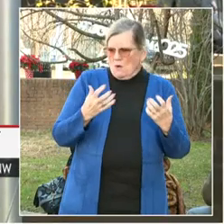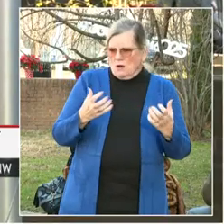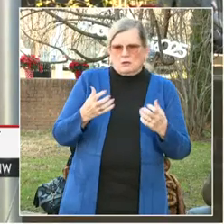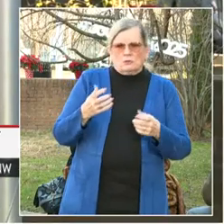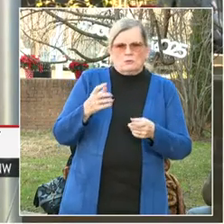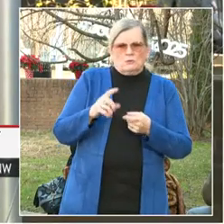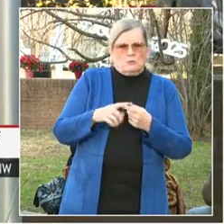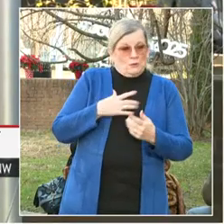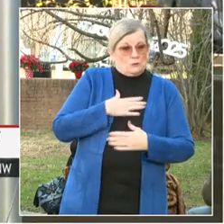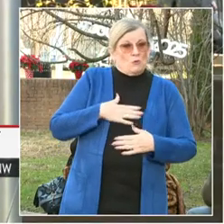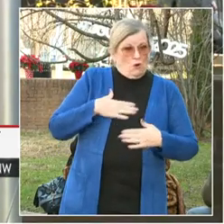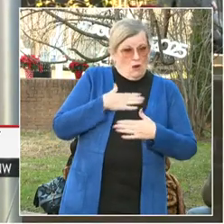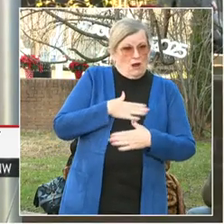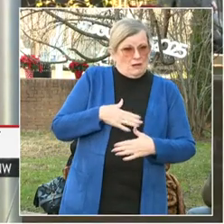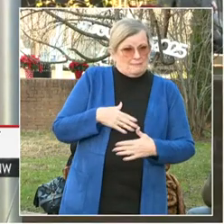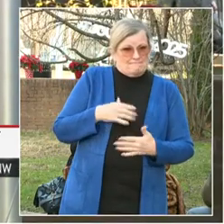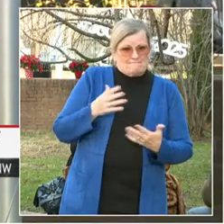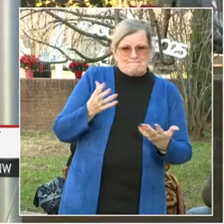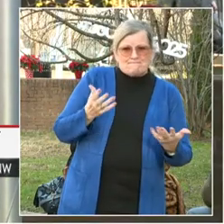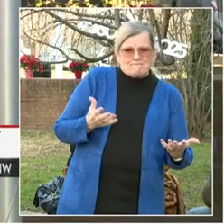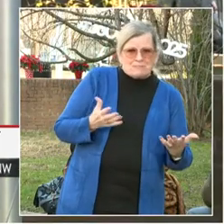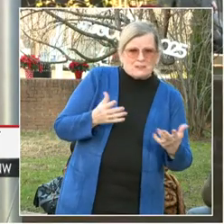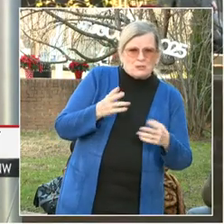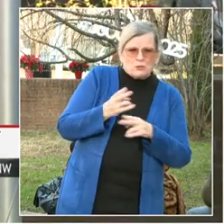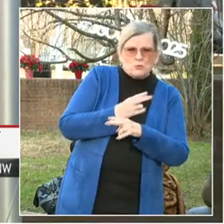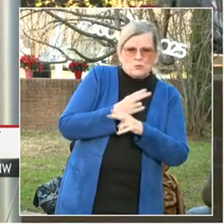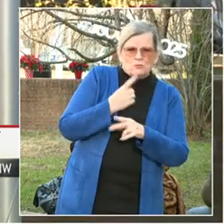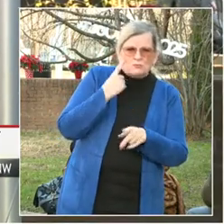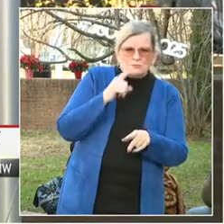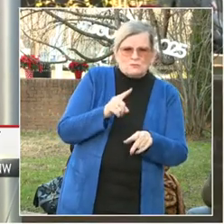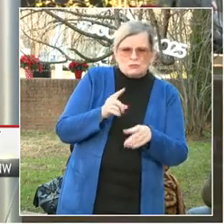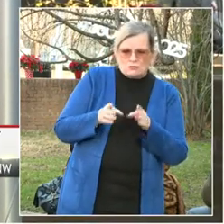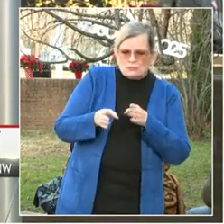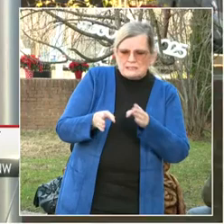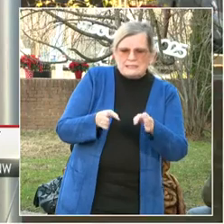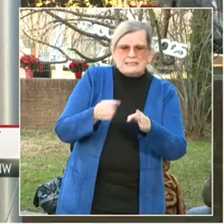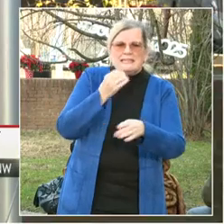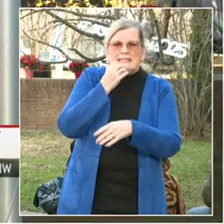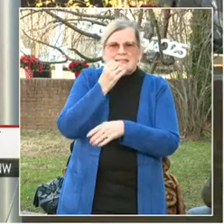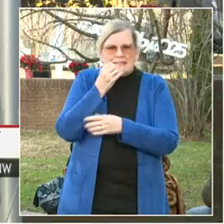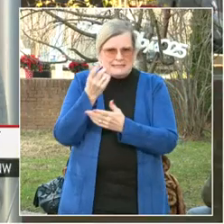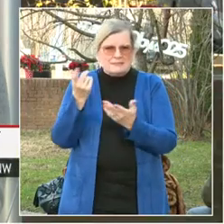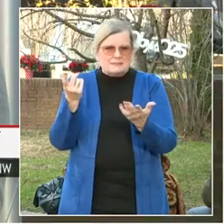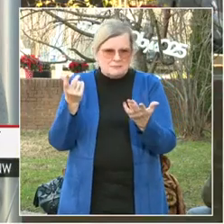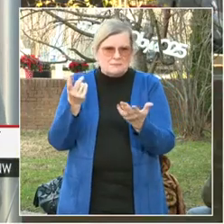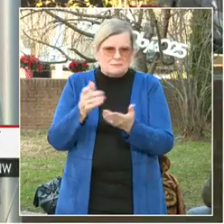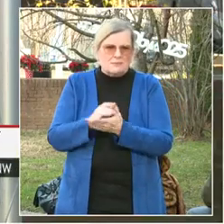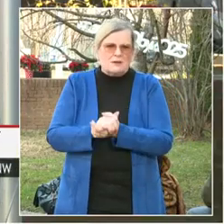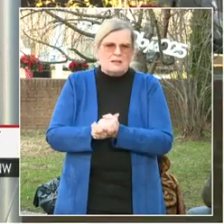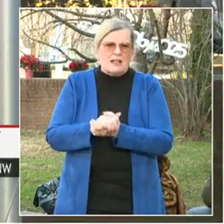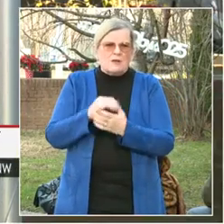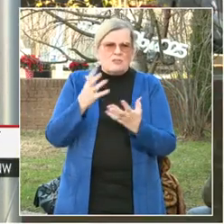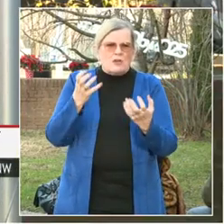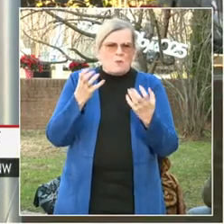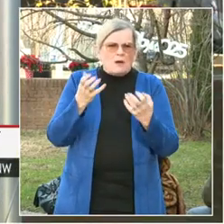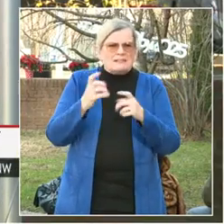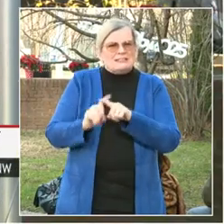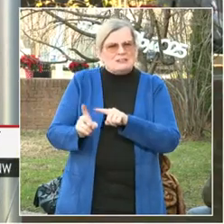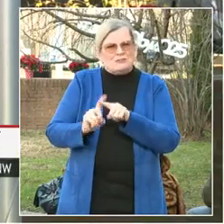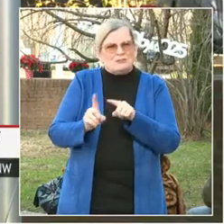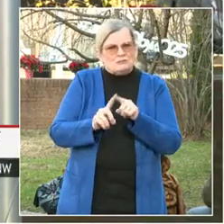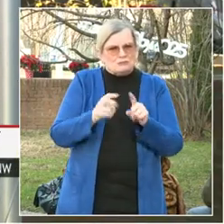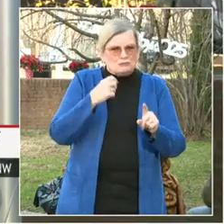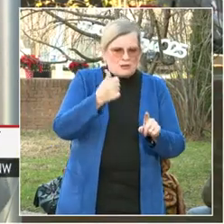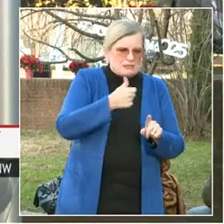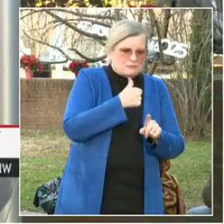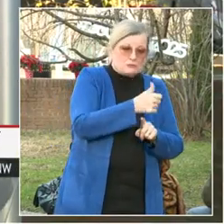use them for streeteries and dining. And they want to be able to use them for different travel modes. And so now